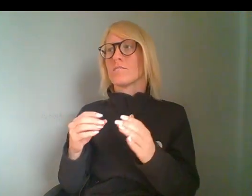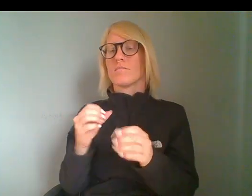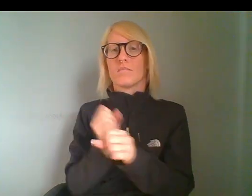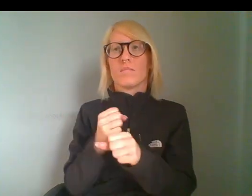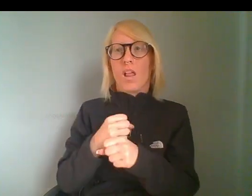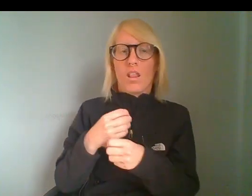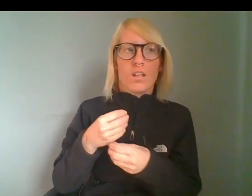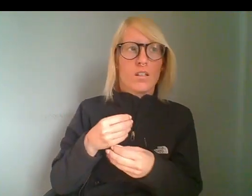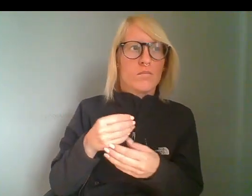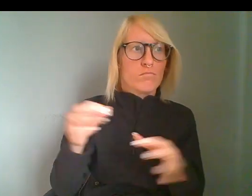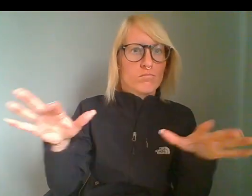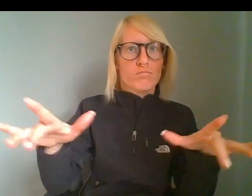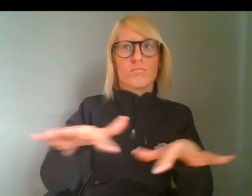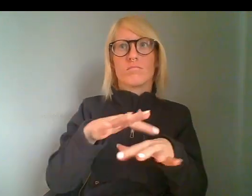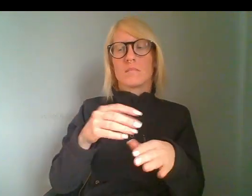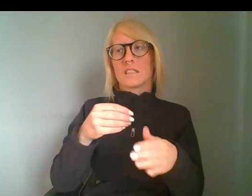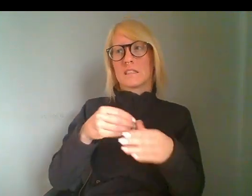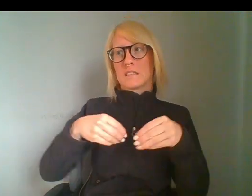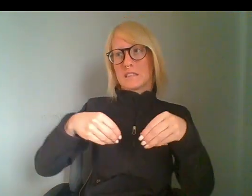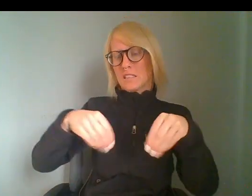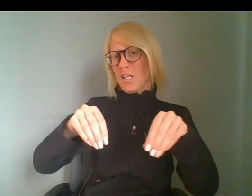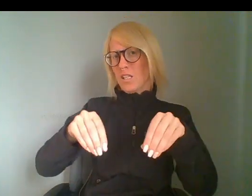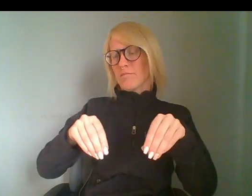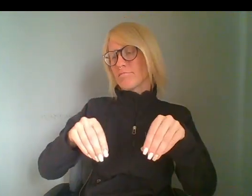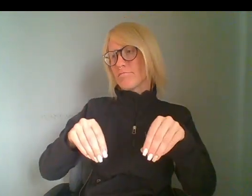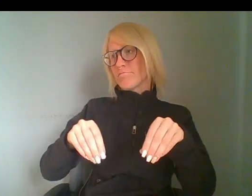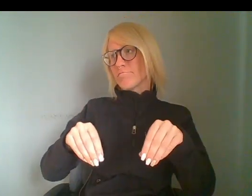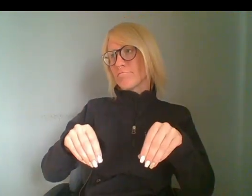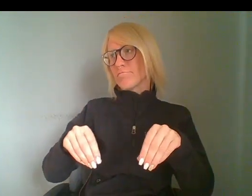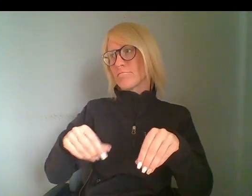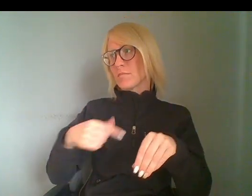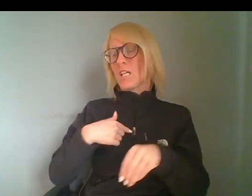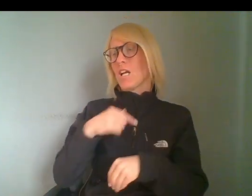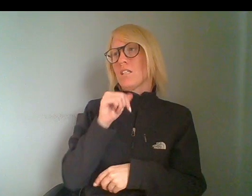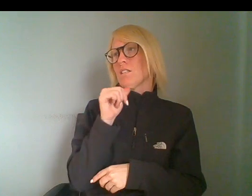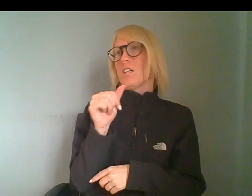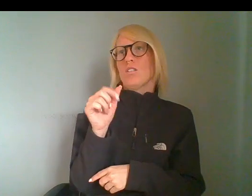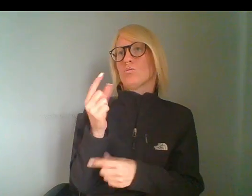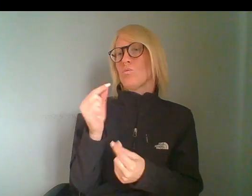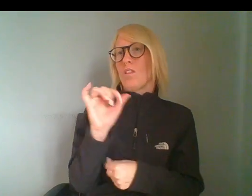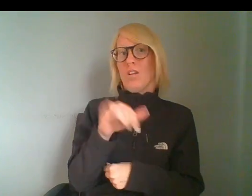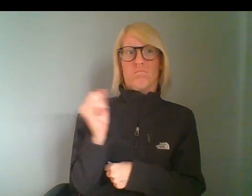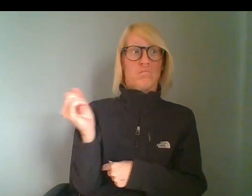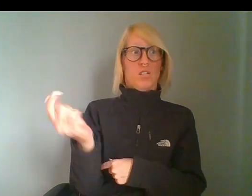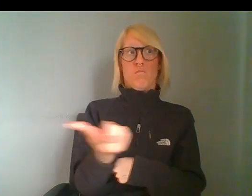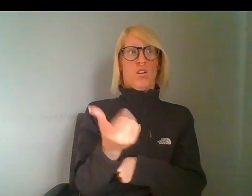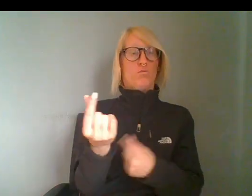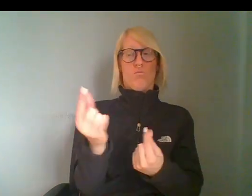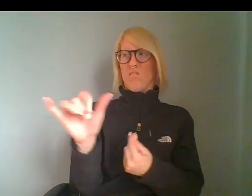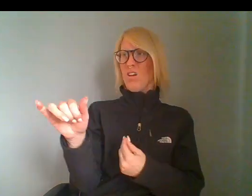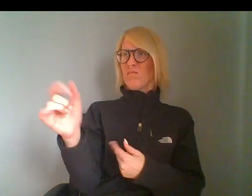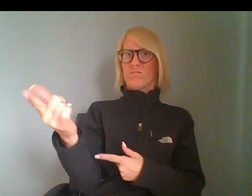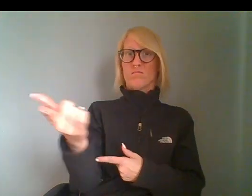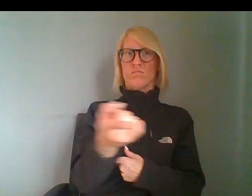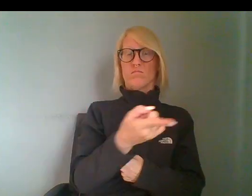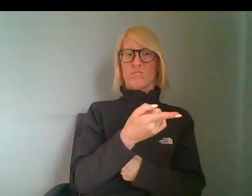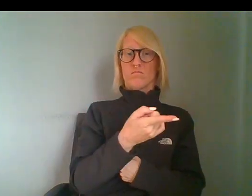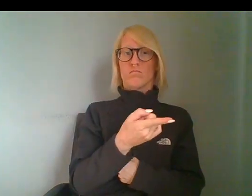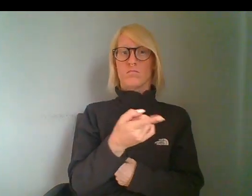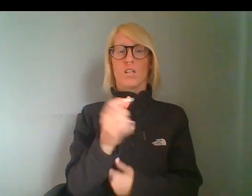right. I haven't done anything like that. Has anyone else? Birthright just started with